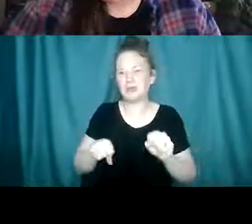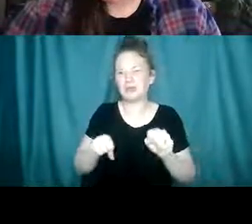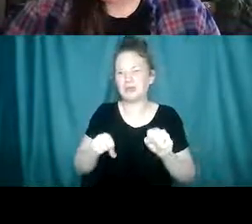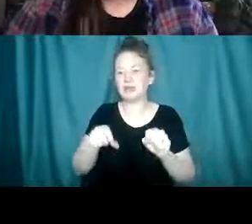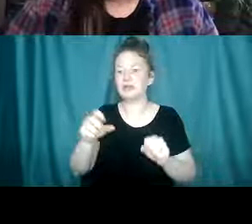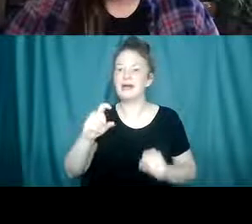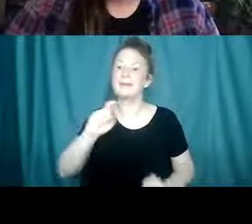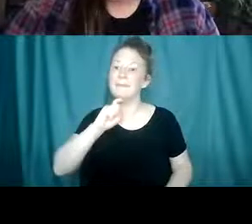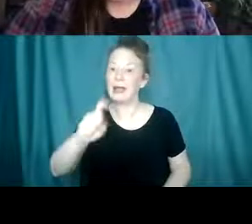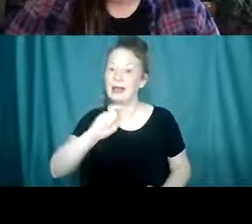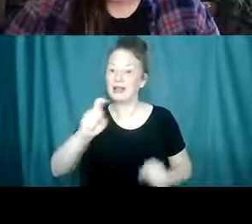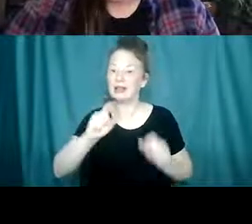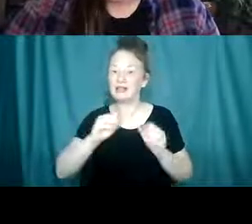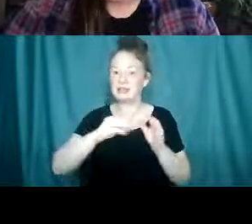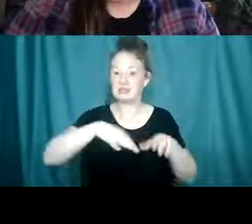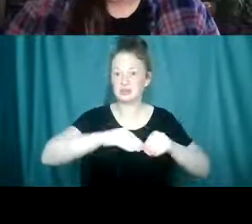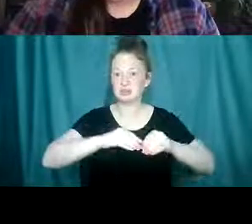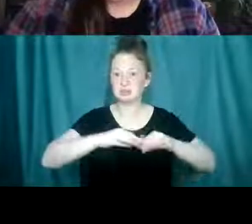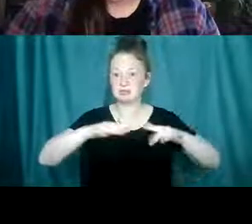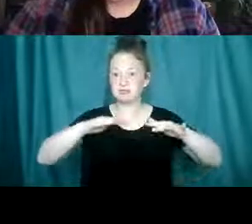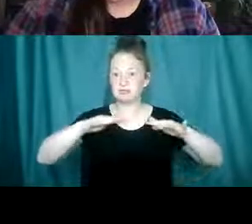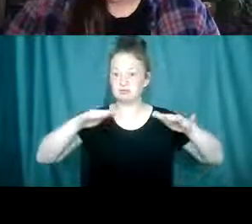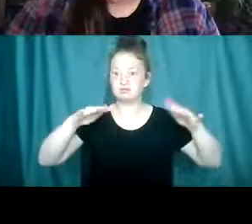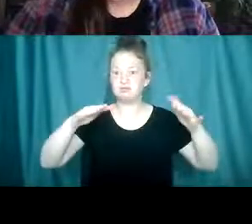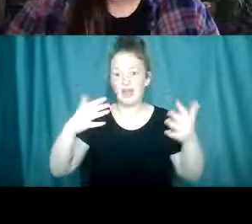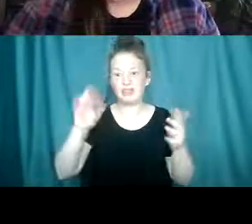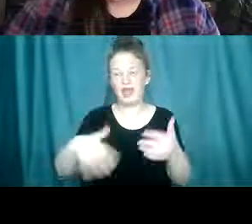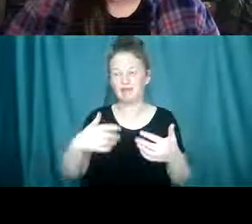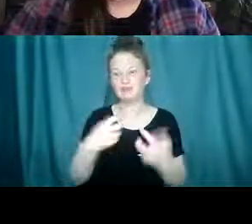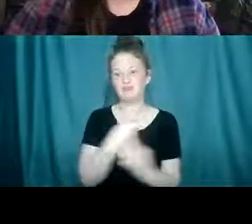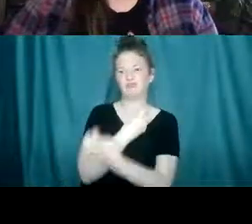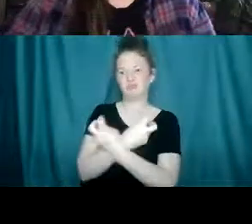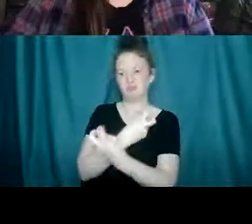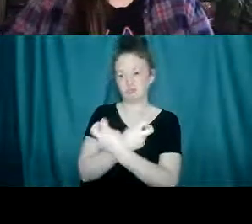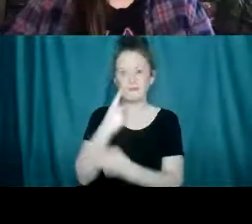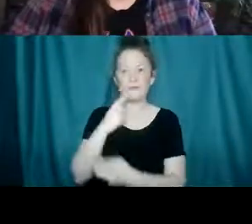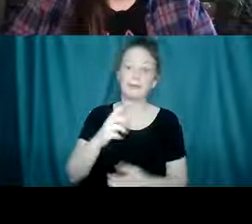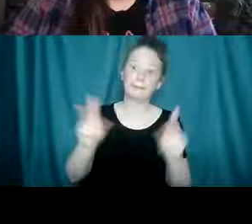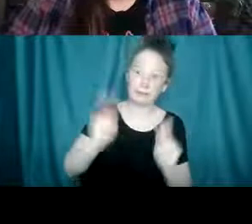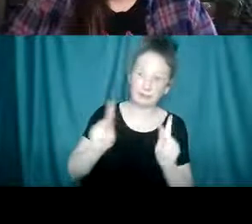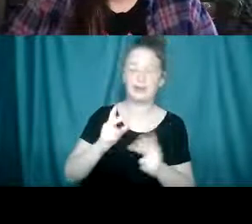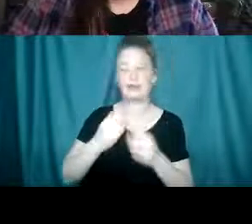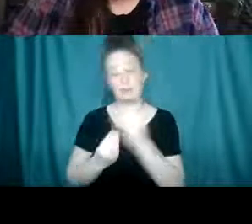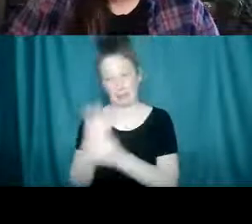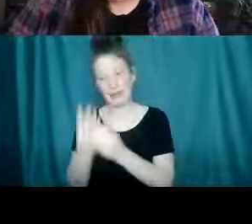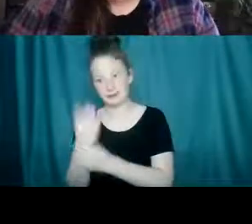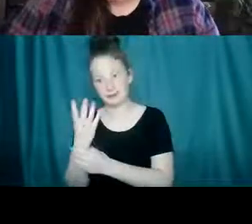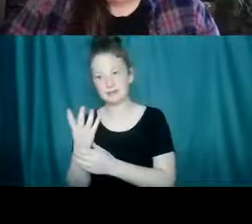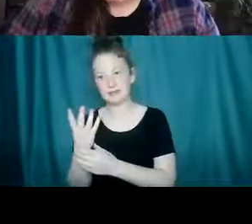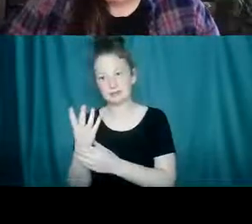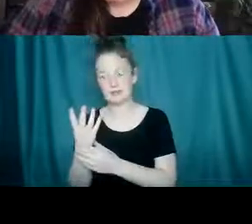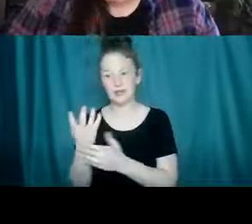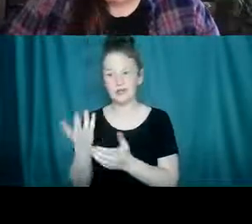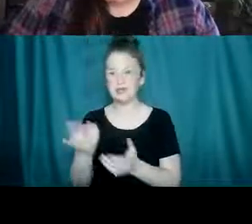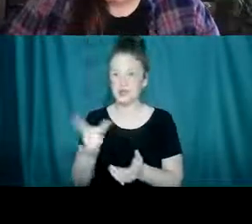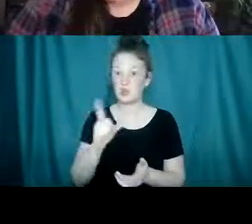metals. And a lot of metals are toxic to people, to plants. So if it really happens, the